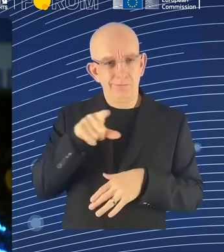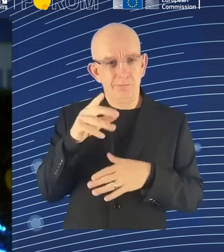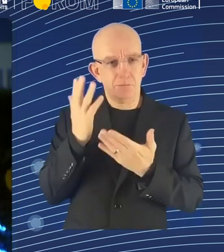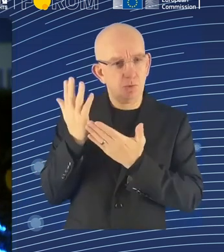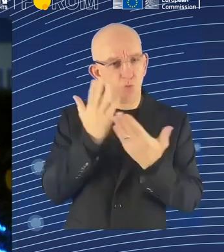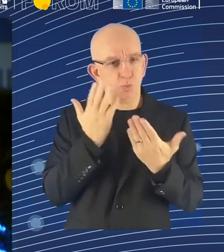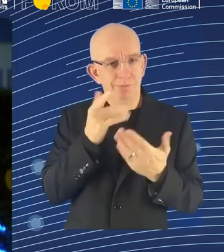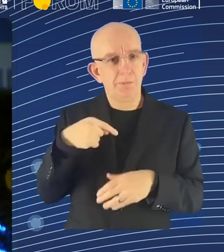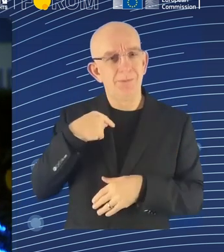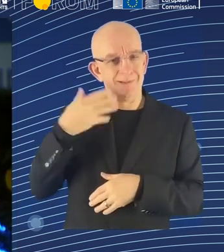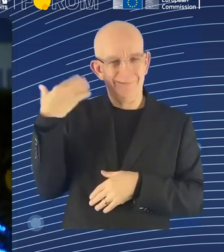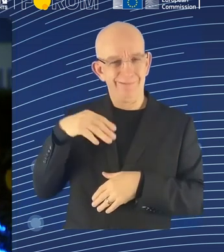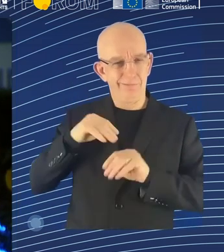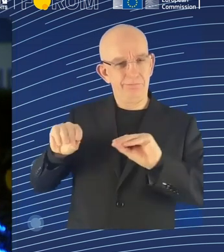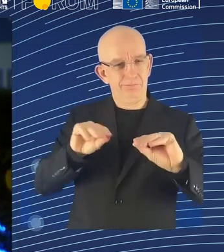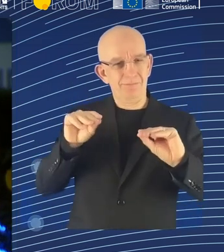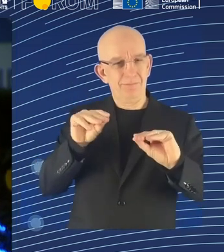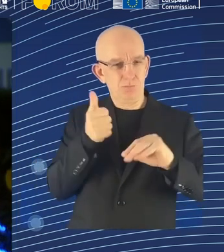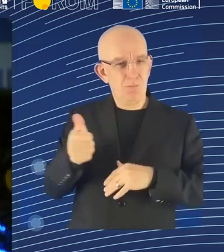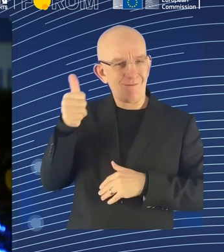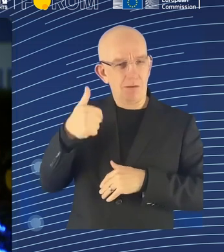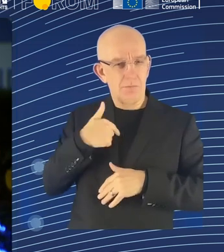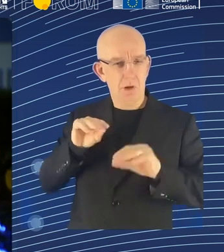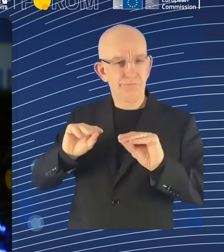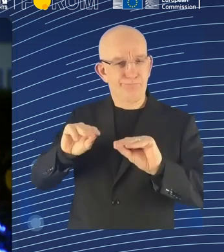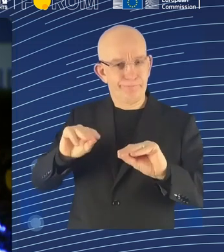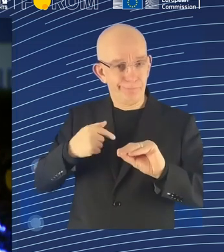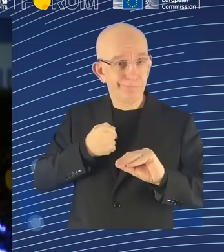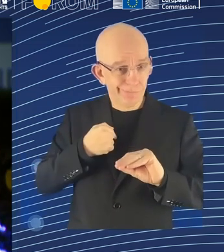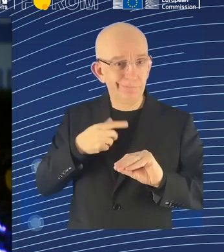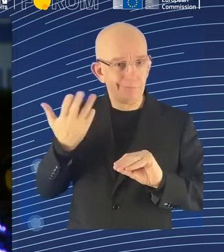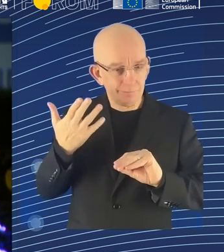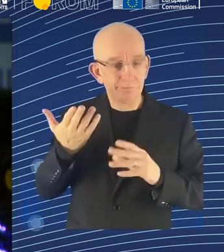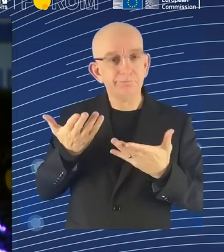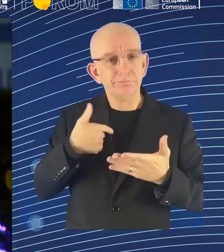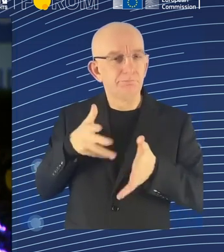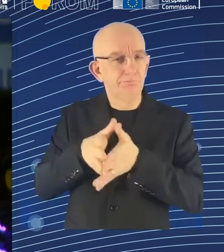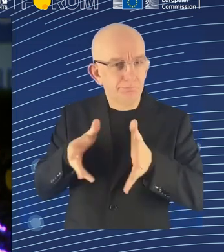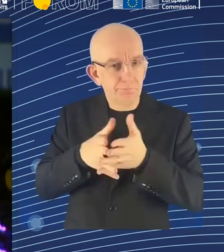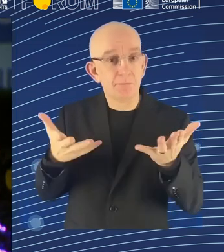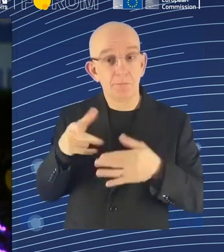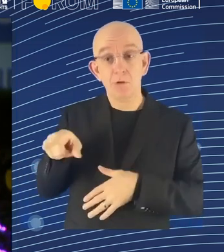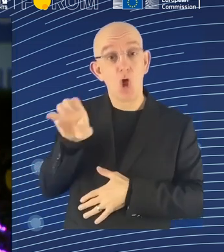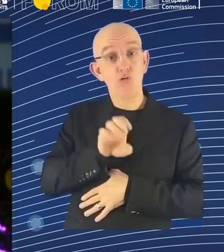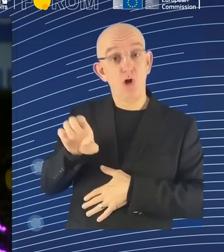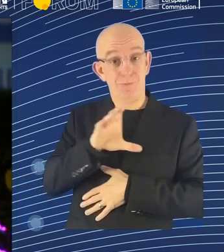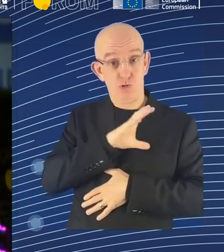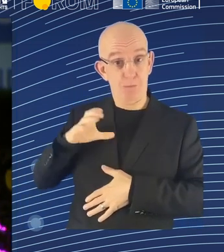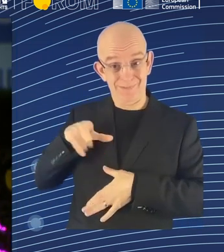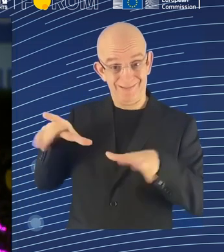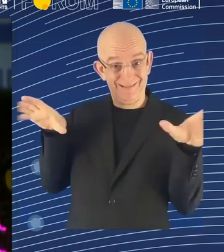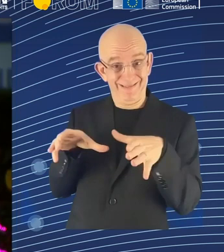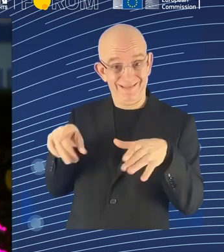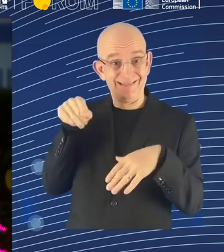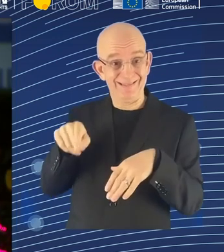I'm talking from. I'm speaking on behalf of the European Commission, which is not the legislator, but which, as is its duty and role